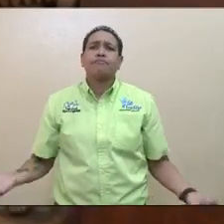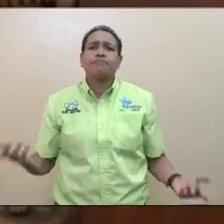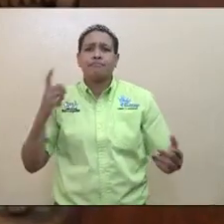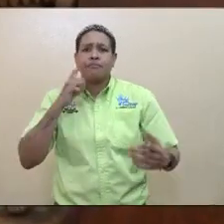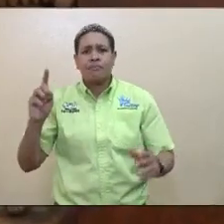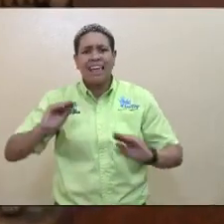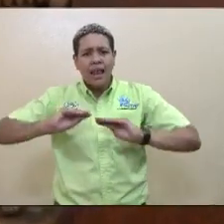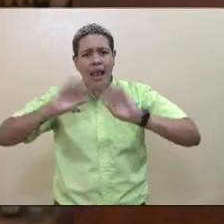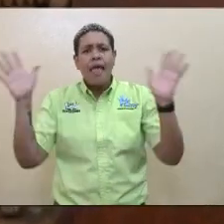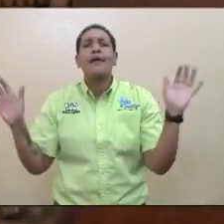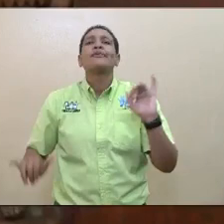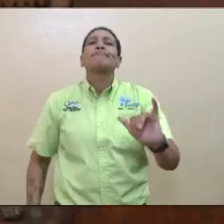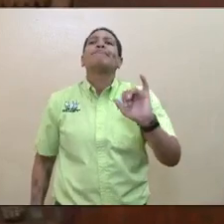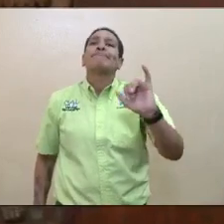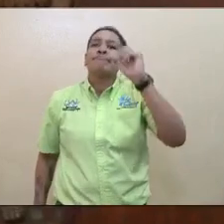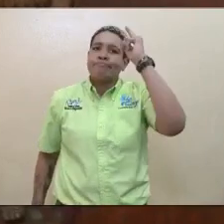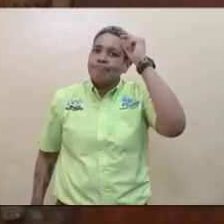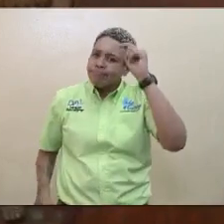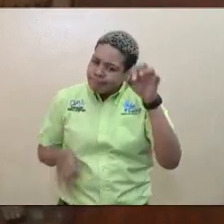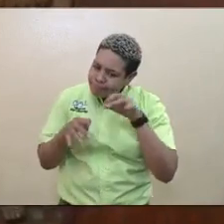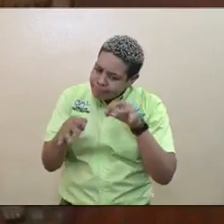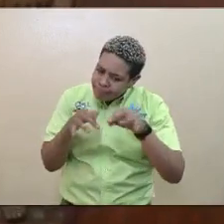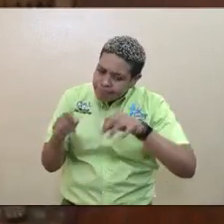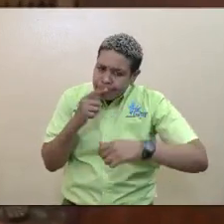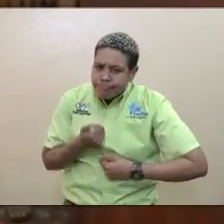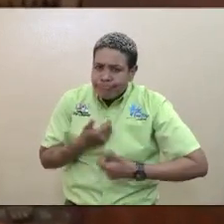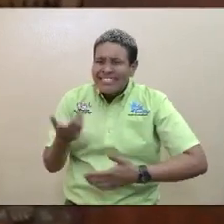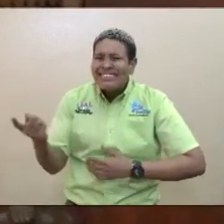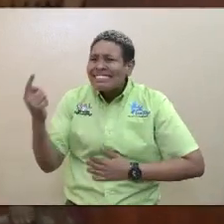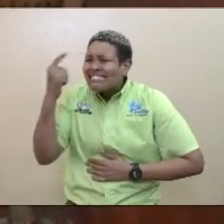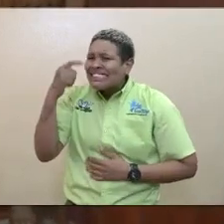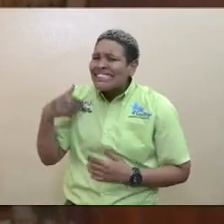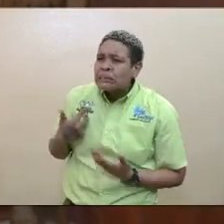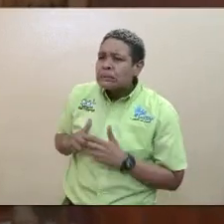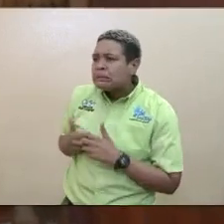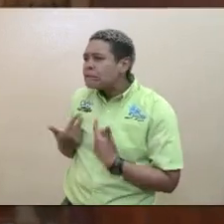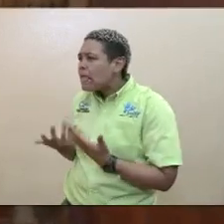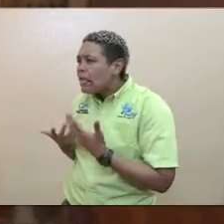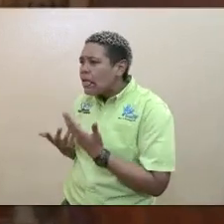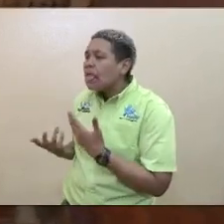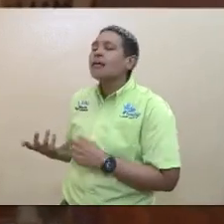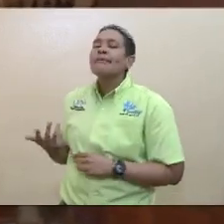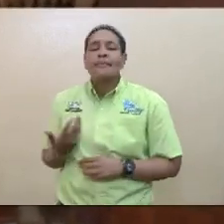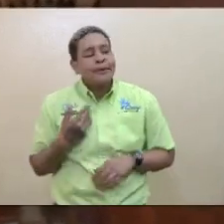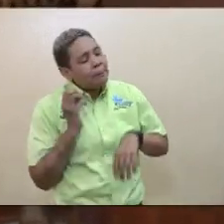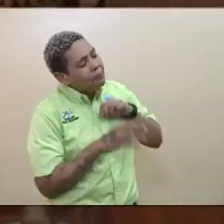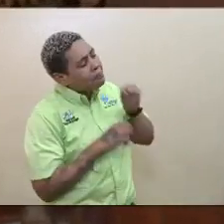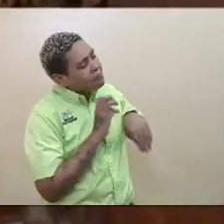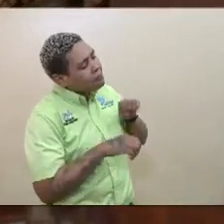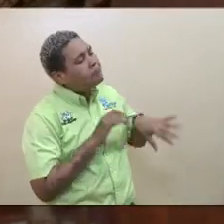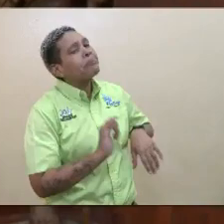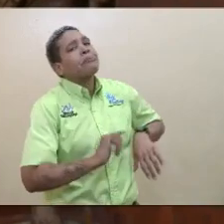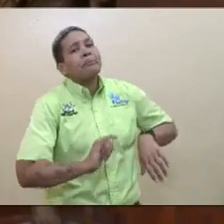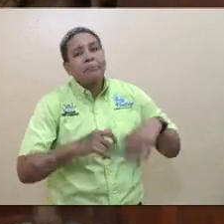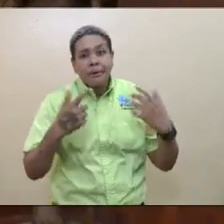bringing clarity and addressing concerns that have been raised. As a government, though we